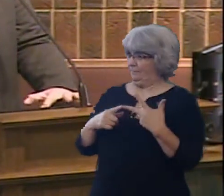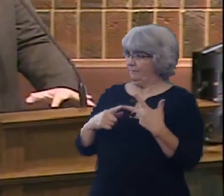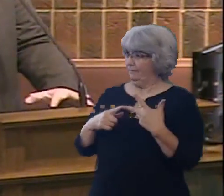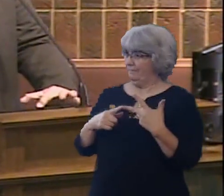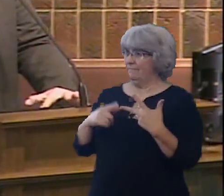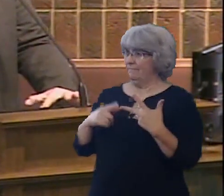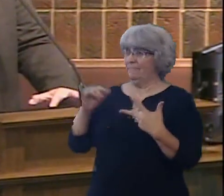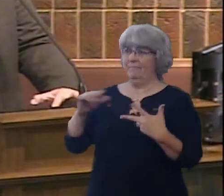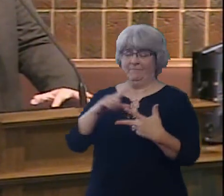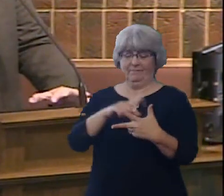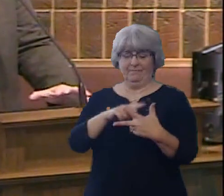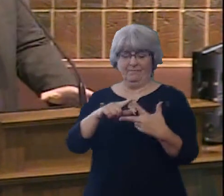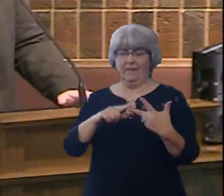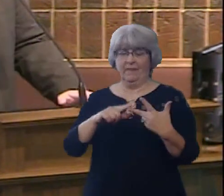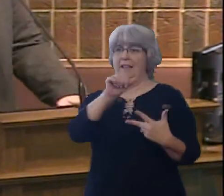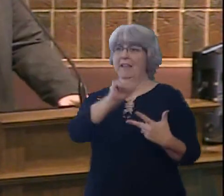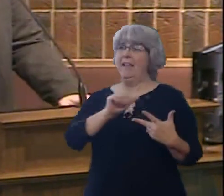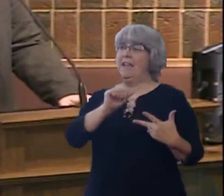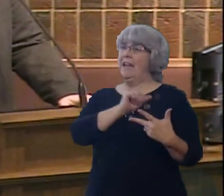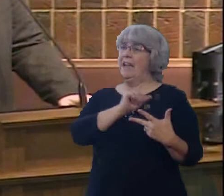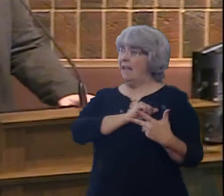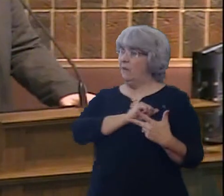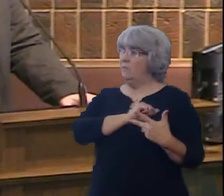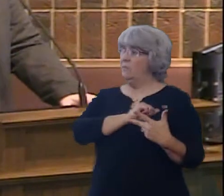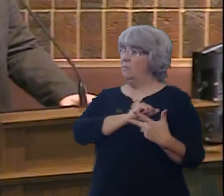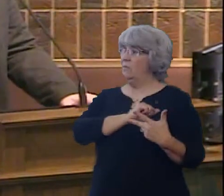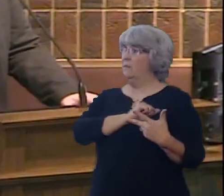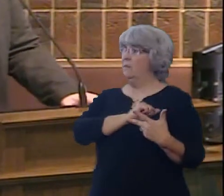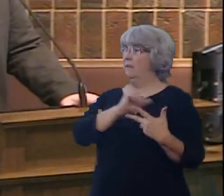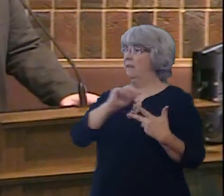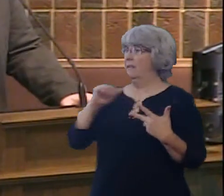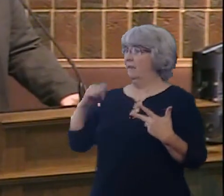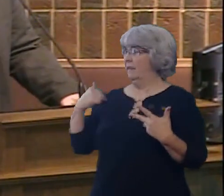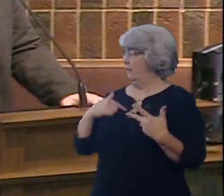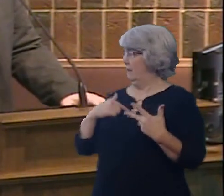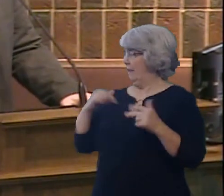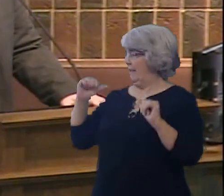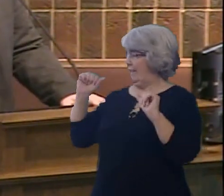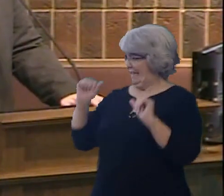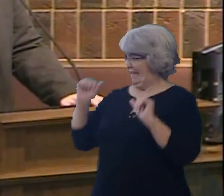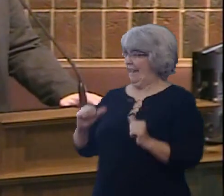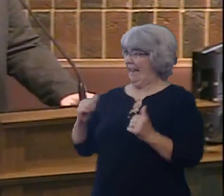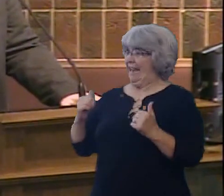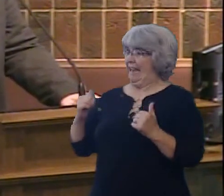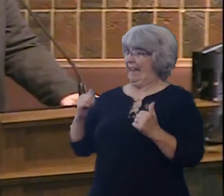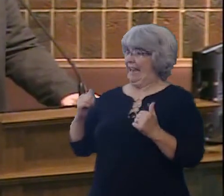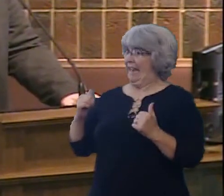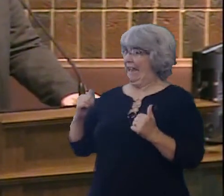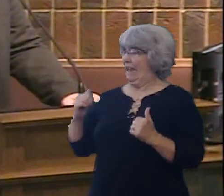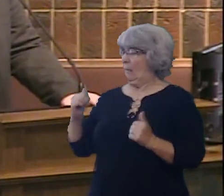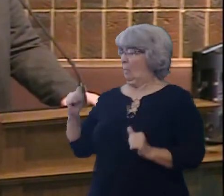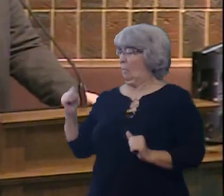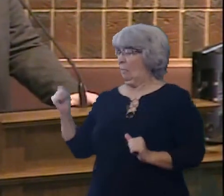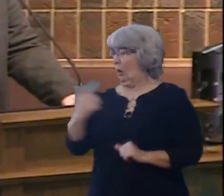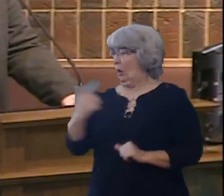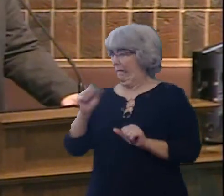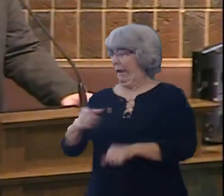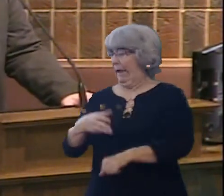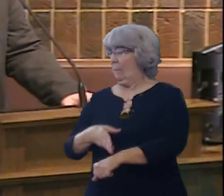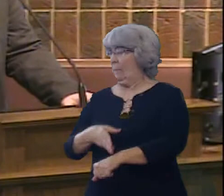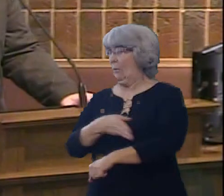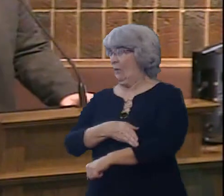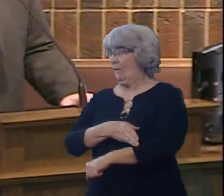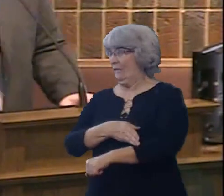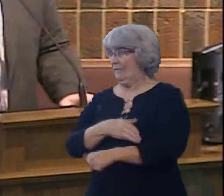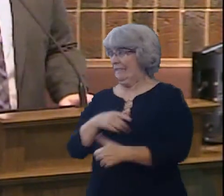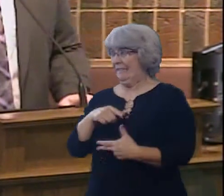that we can all have. Each one of us, I think, can probably improve in each of these categories. Rejoice